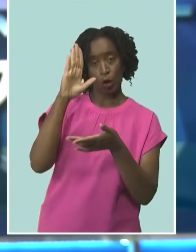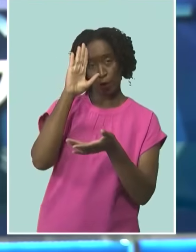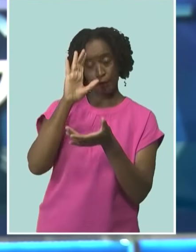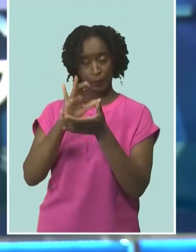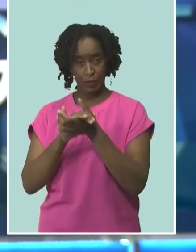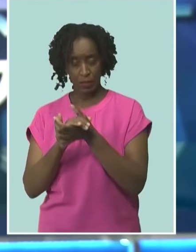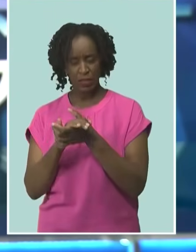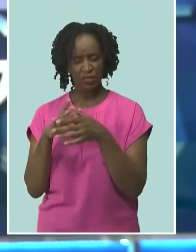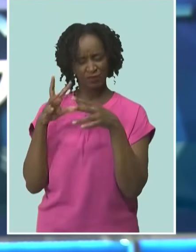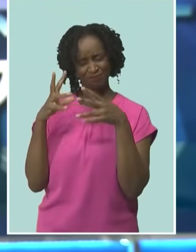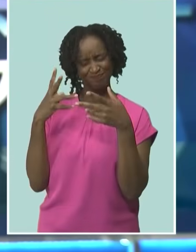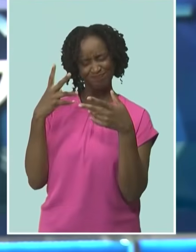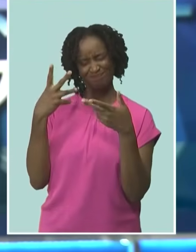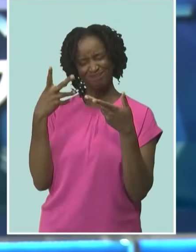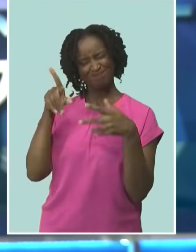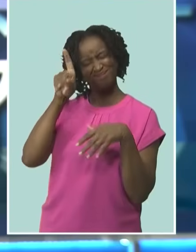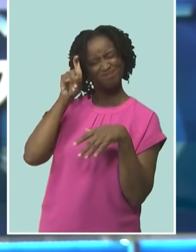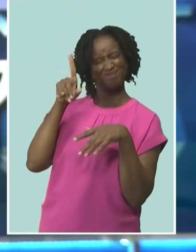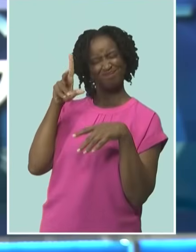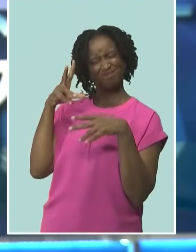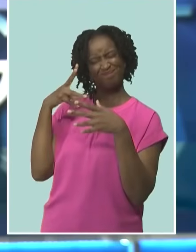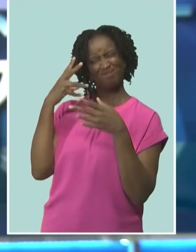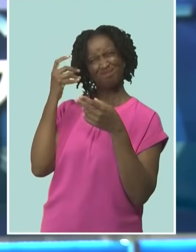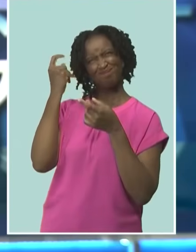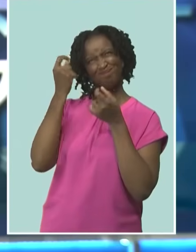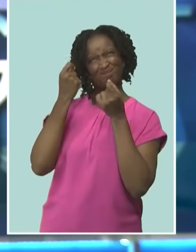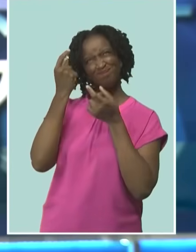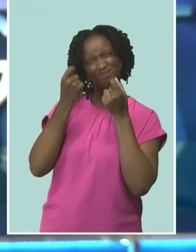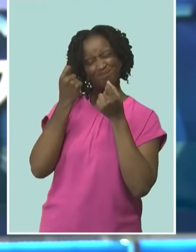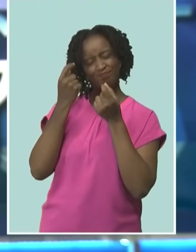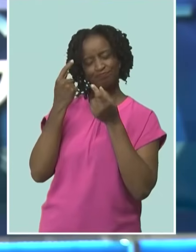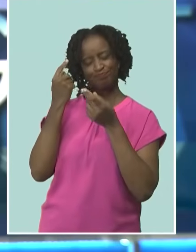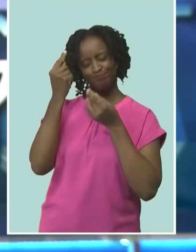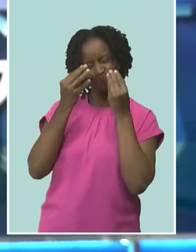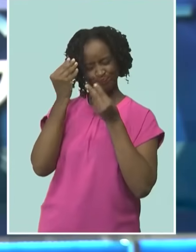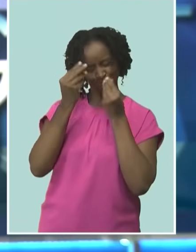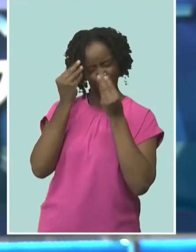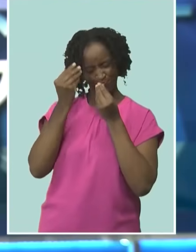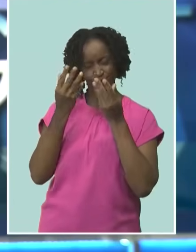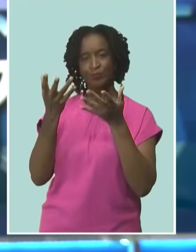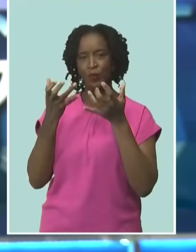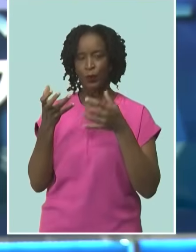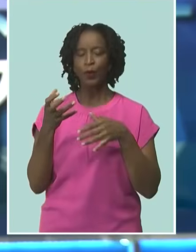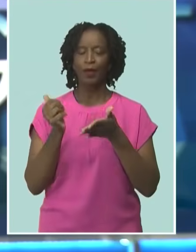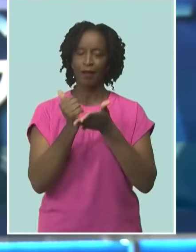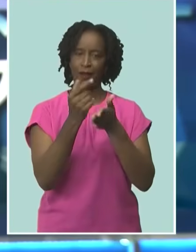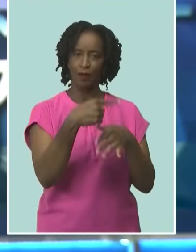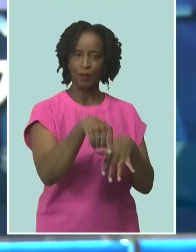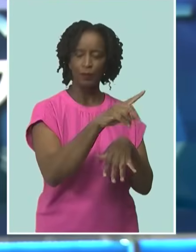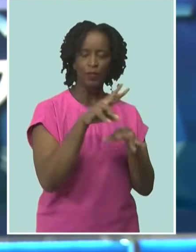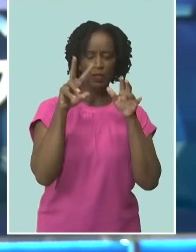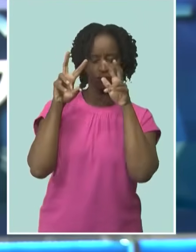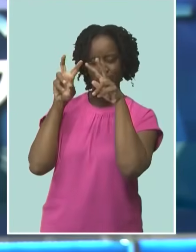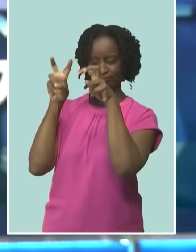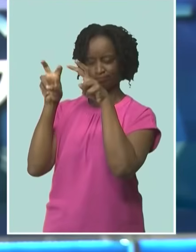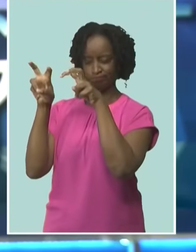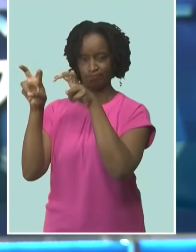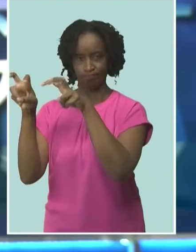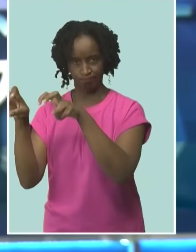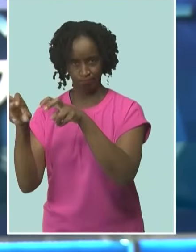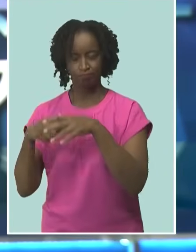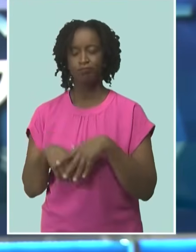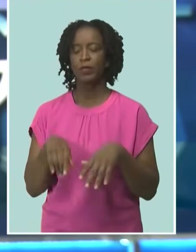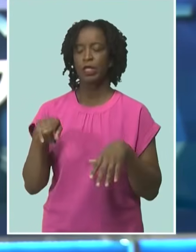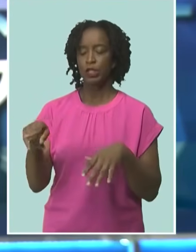says she was very much in the faith and had a moment she wanted to go deeper, but her questions were not being answered where